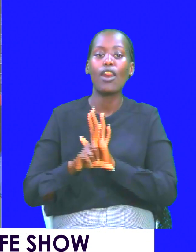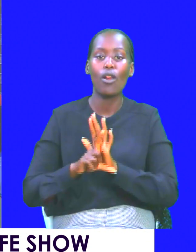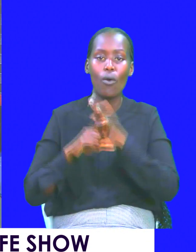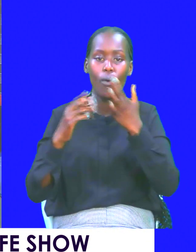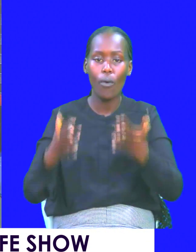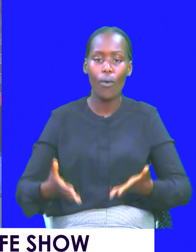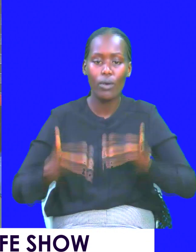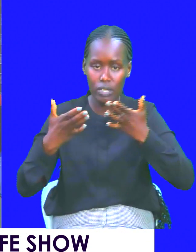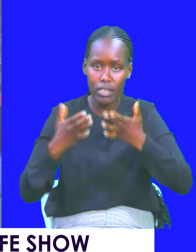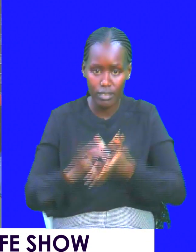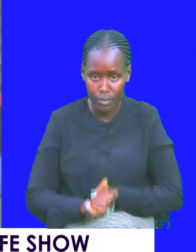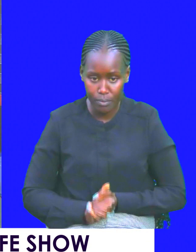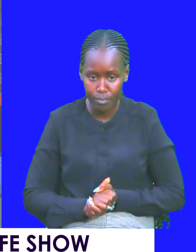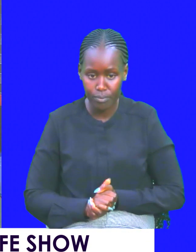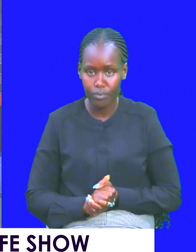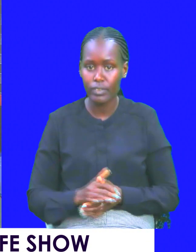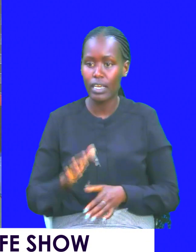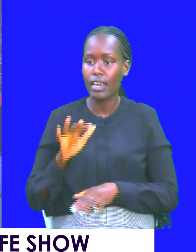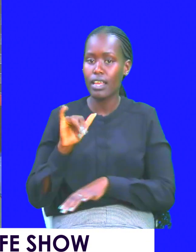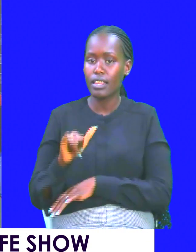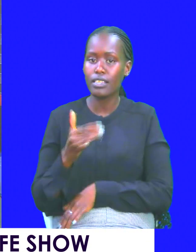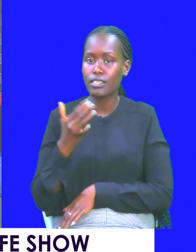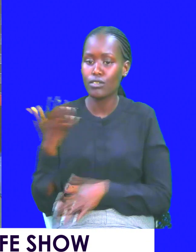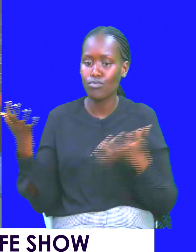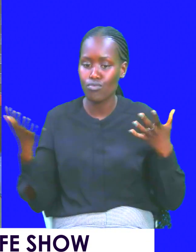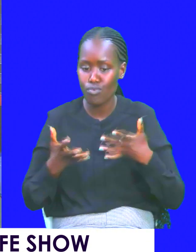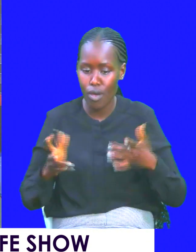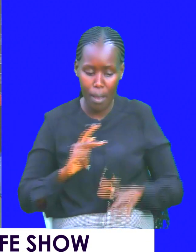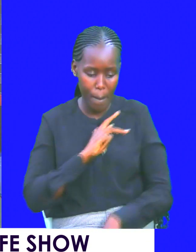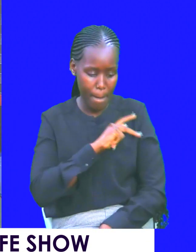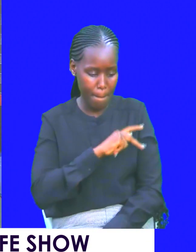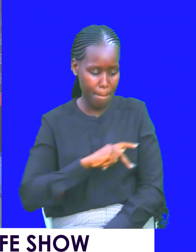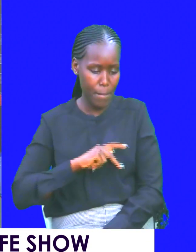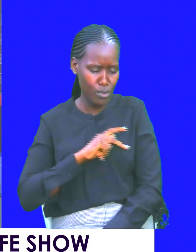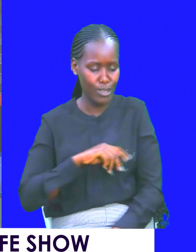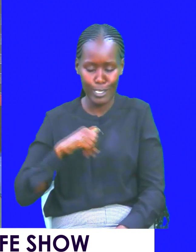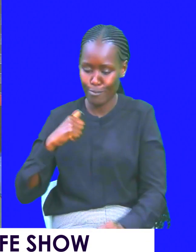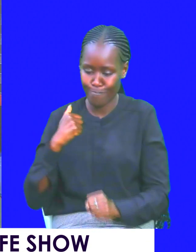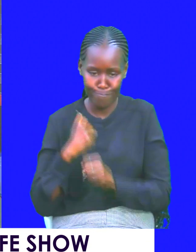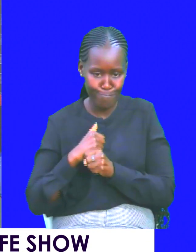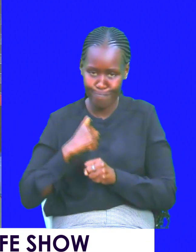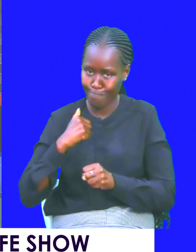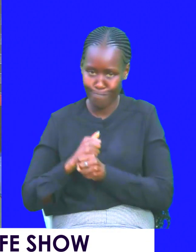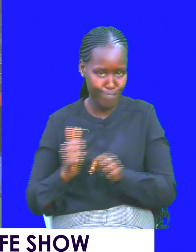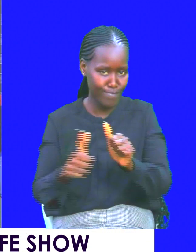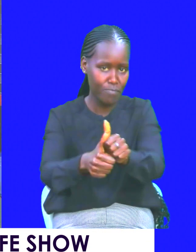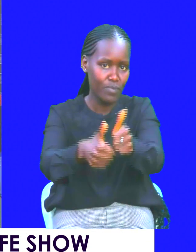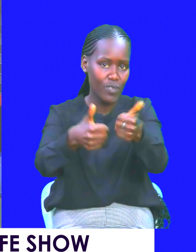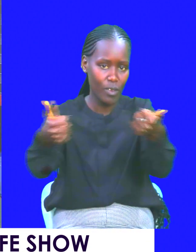is earned. And that is where personality works very well for